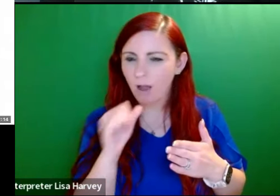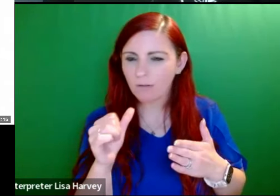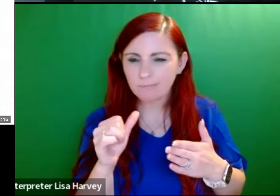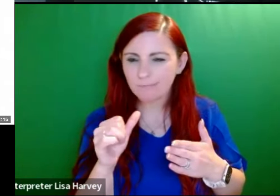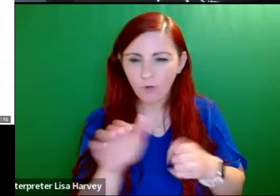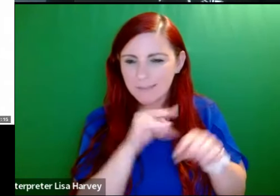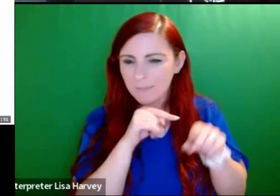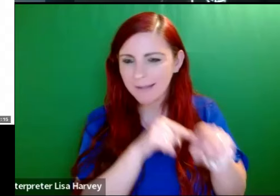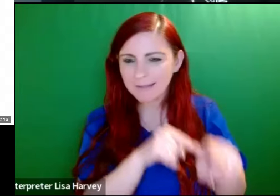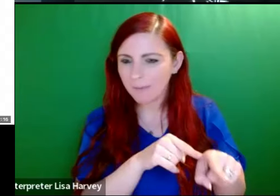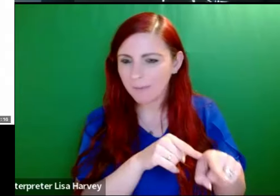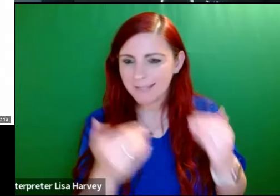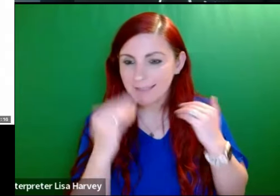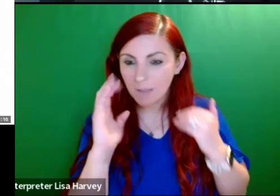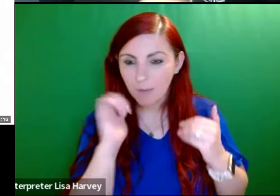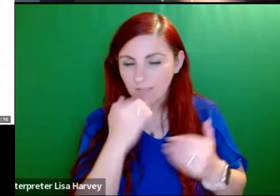anyway.